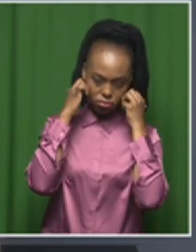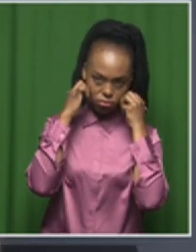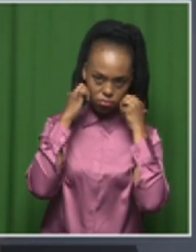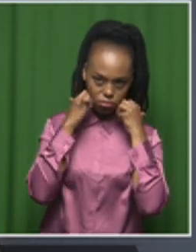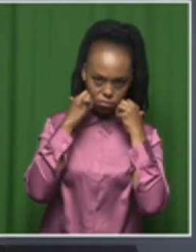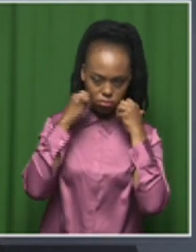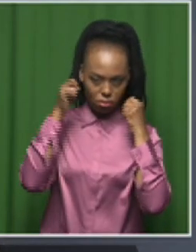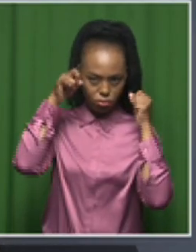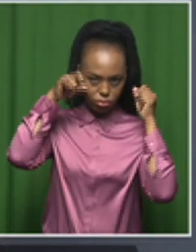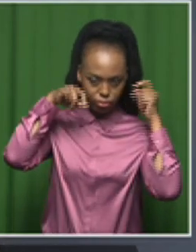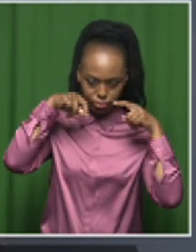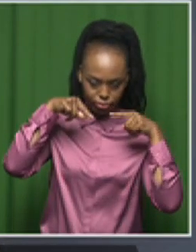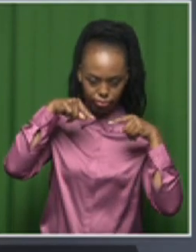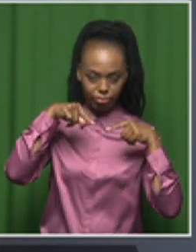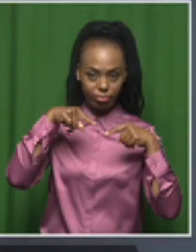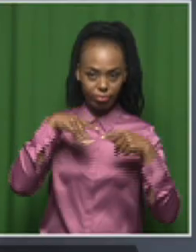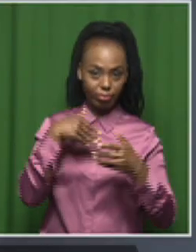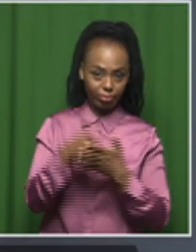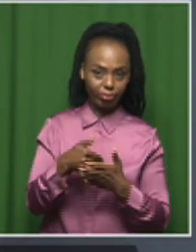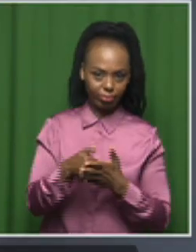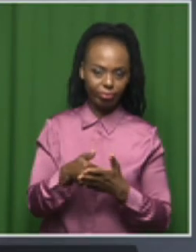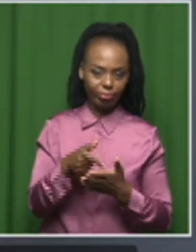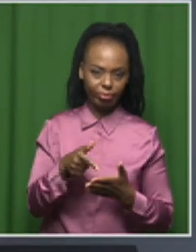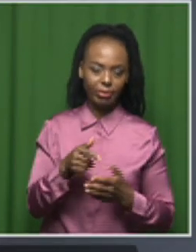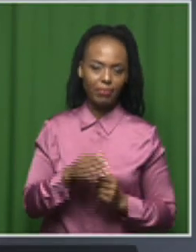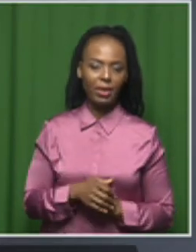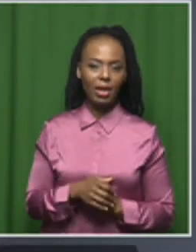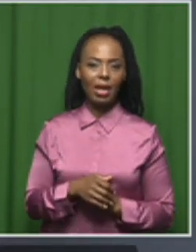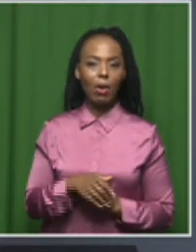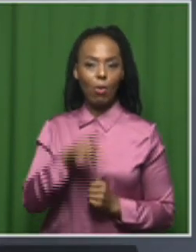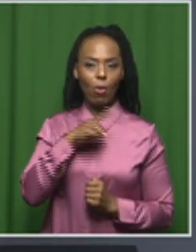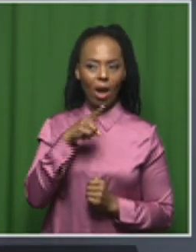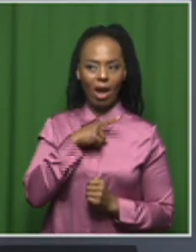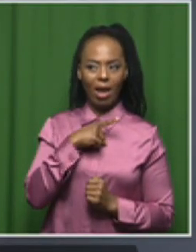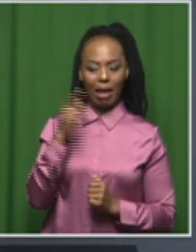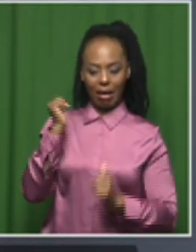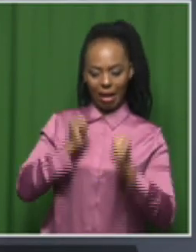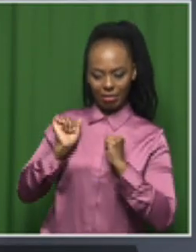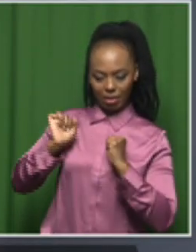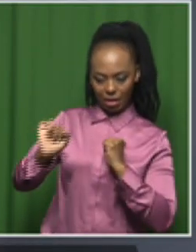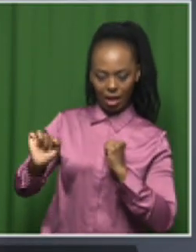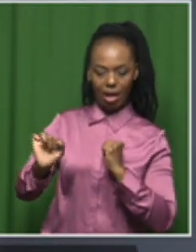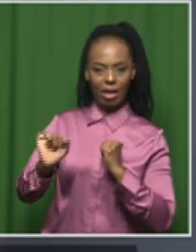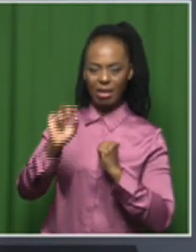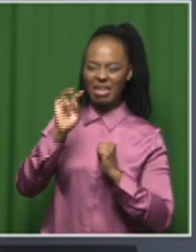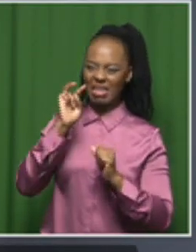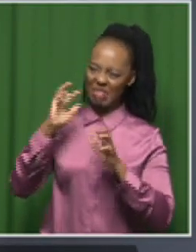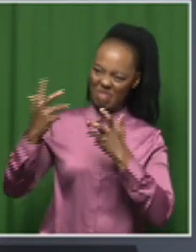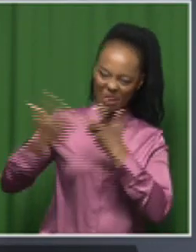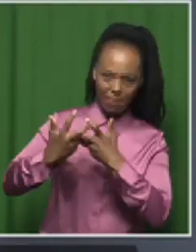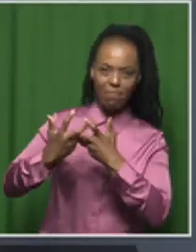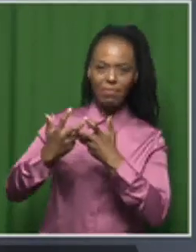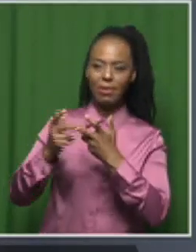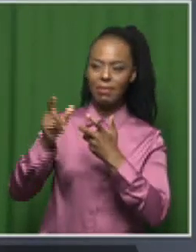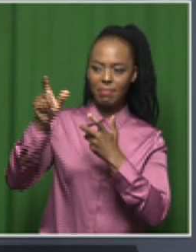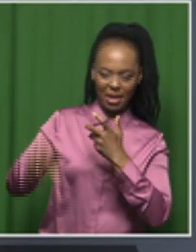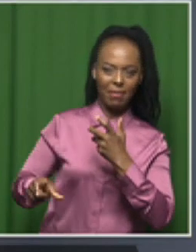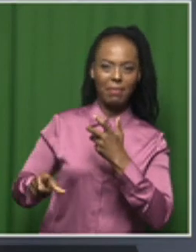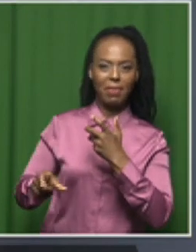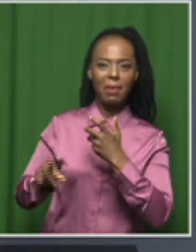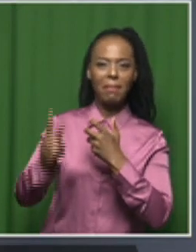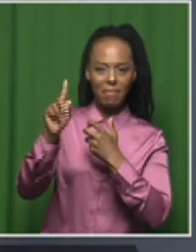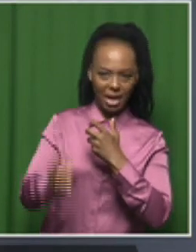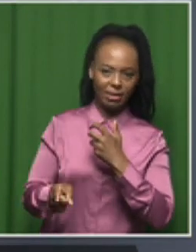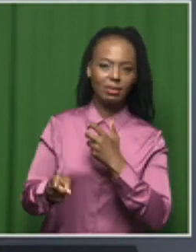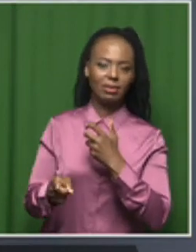where the style of pantomime is very precise and accurate. You have to hit your mark. You have